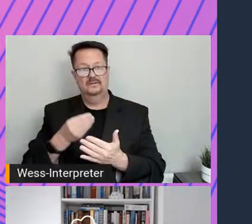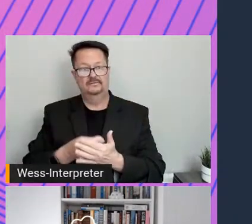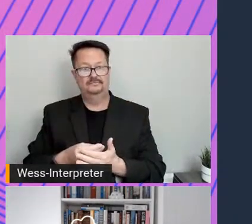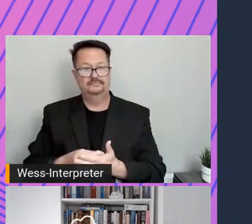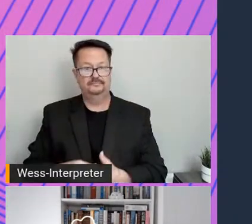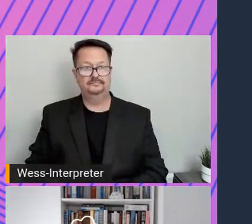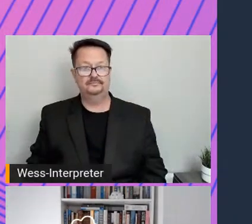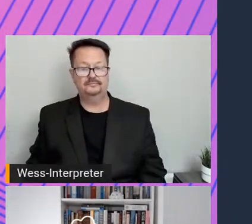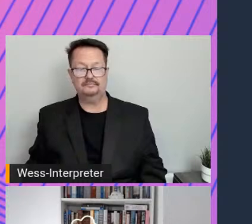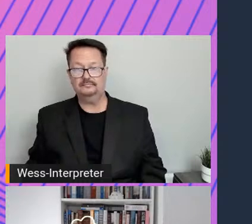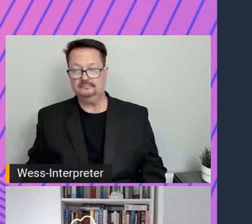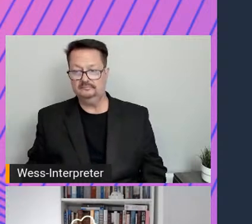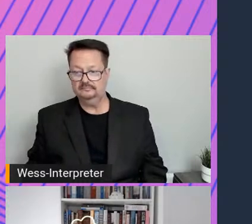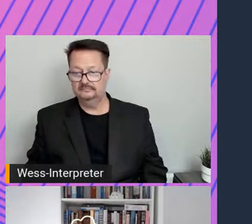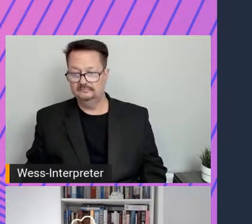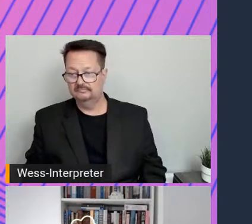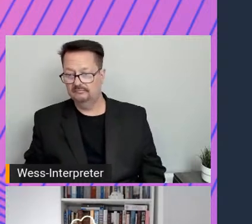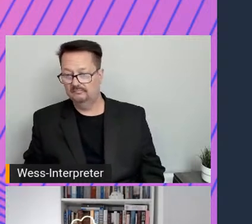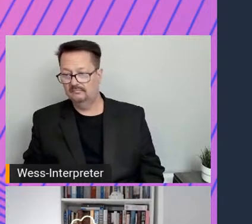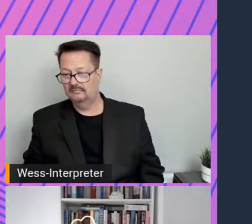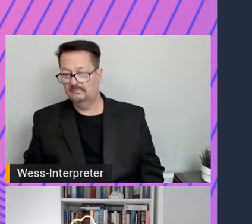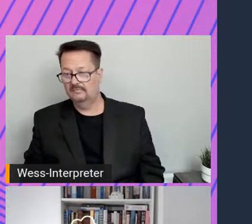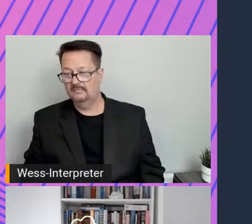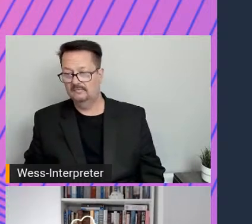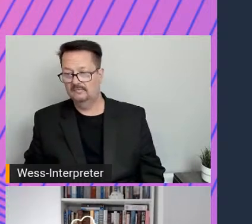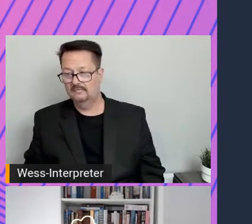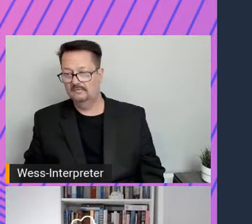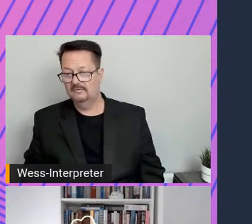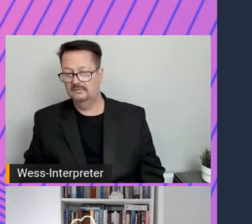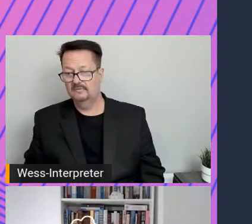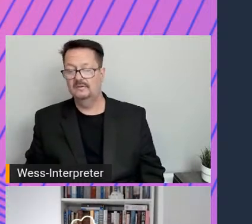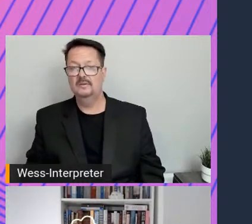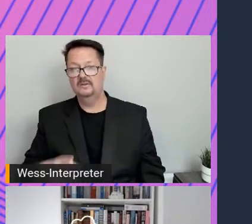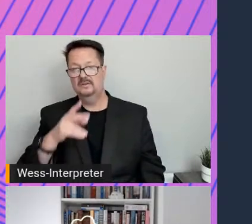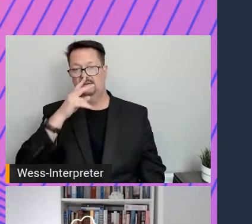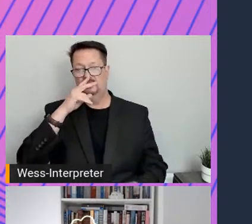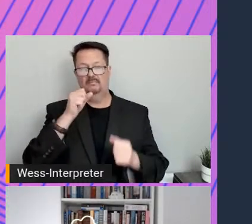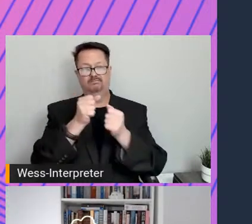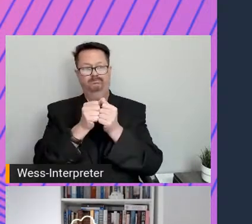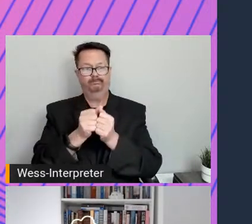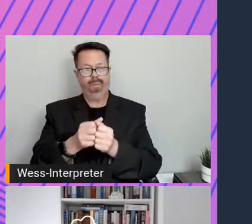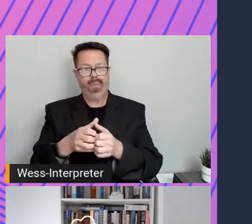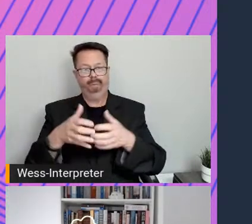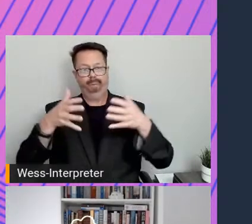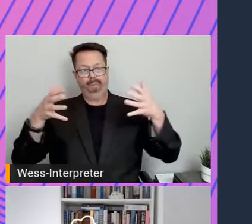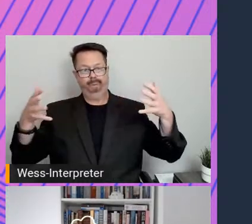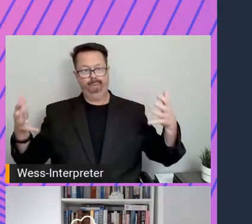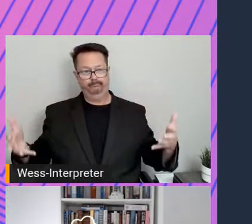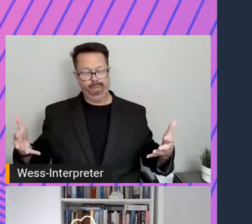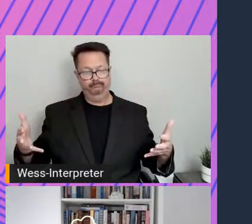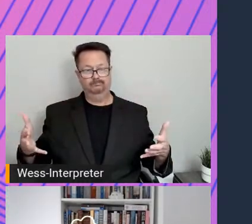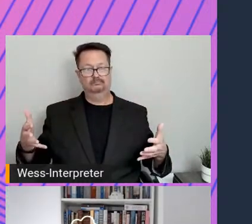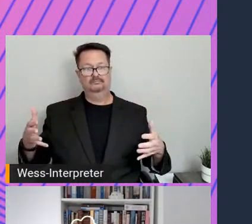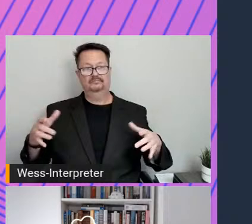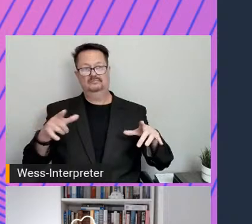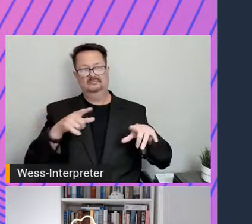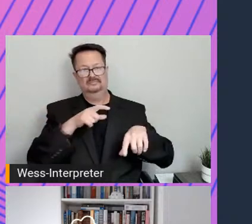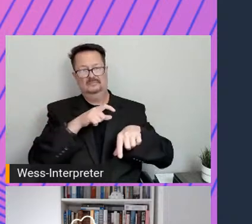We could go to the next slide. So we see this exponential growth in the amount of concurrency